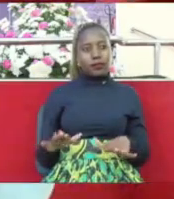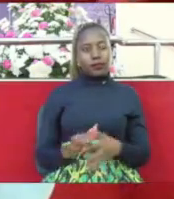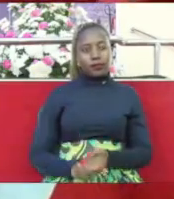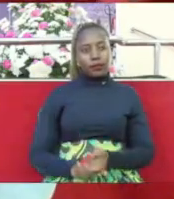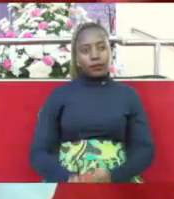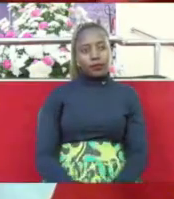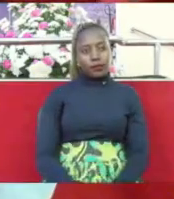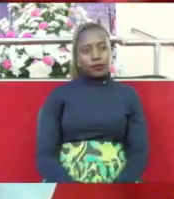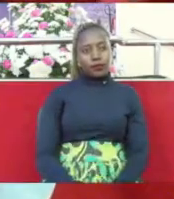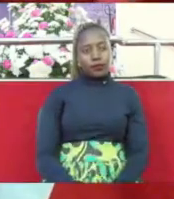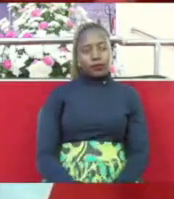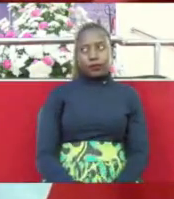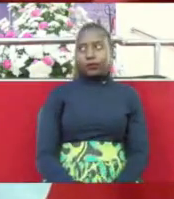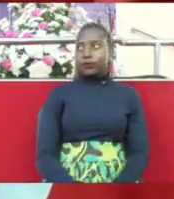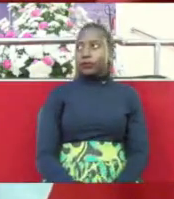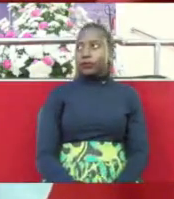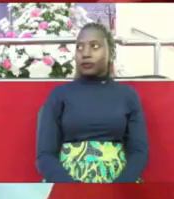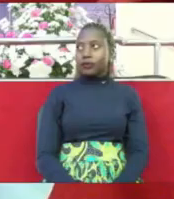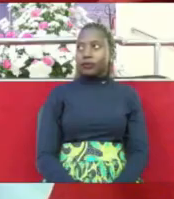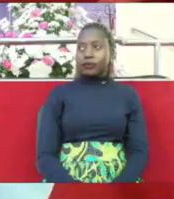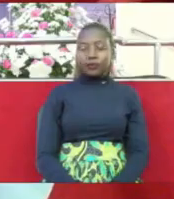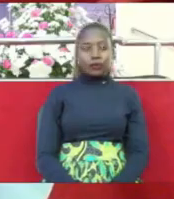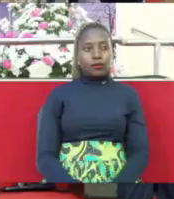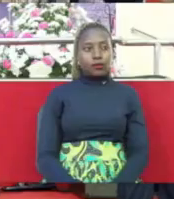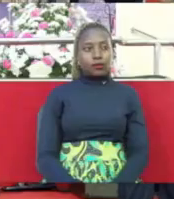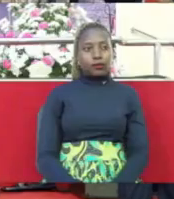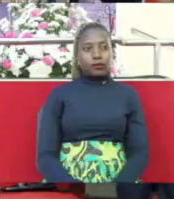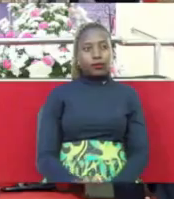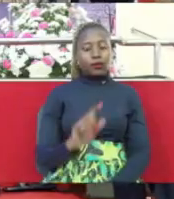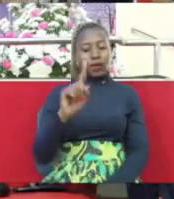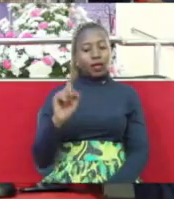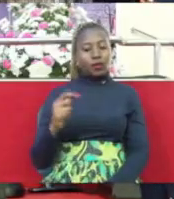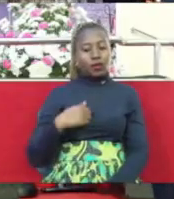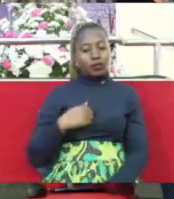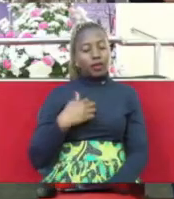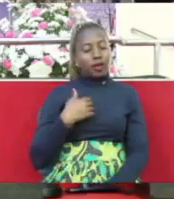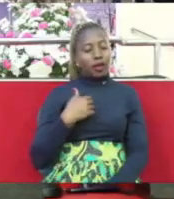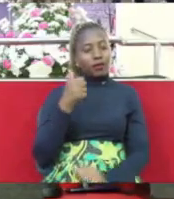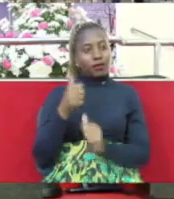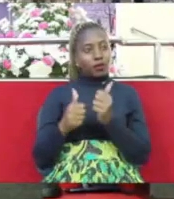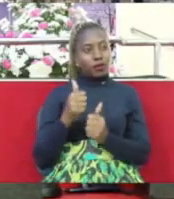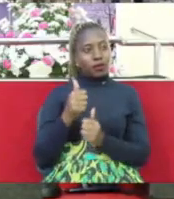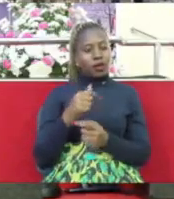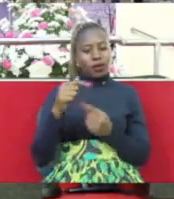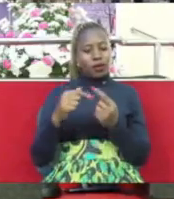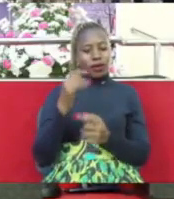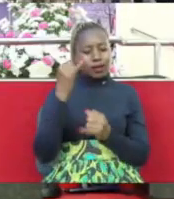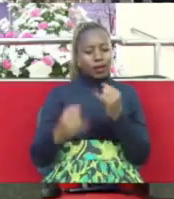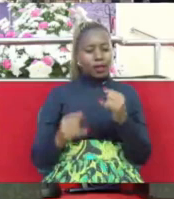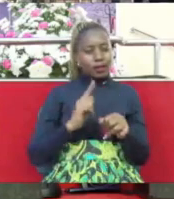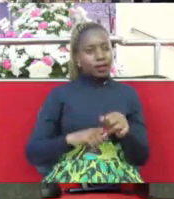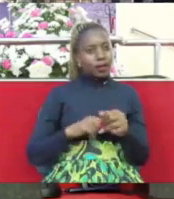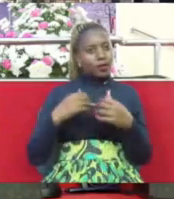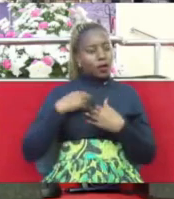kawaida, alikuwa hajajua kwamba uwepo wa Bwana umemwondokea. The question I have for you, when was the last time you had fellowship with him? Not in